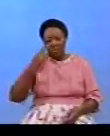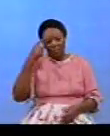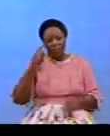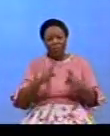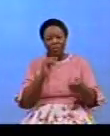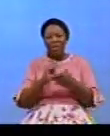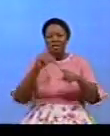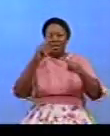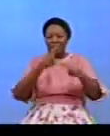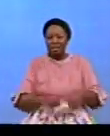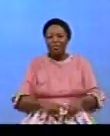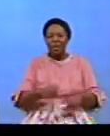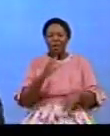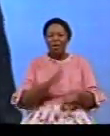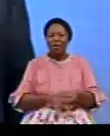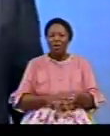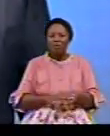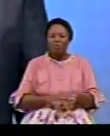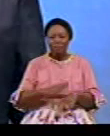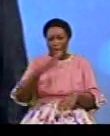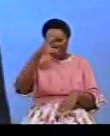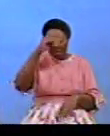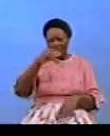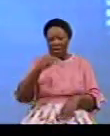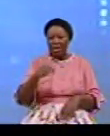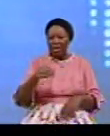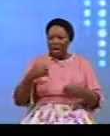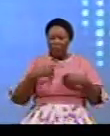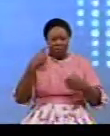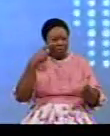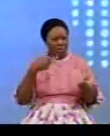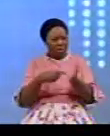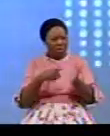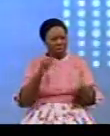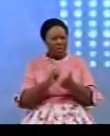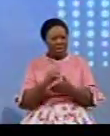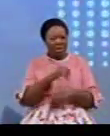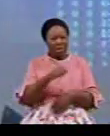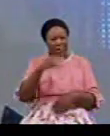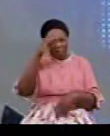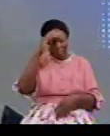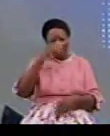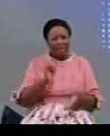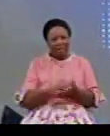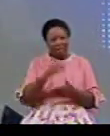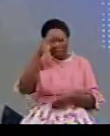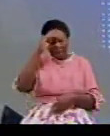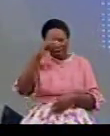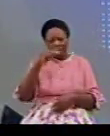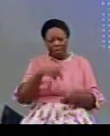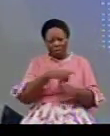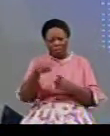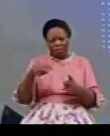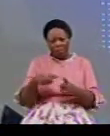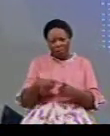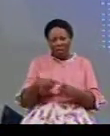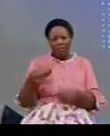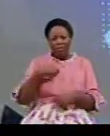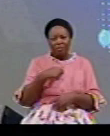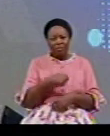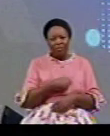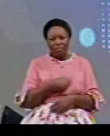in righteousness. Why did he say that? They had been sowing to themselves